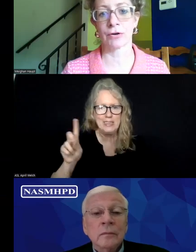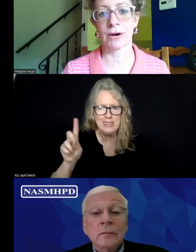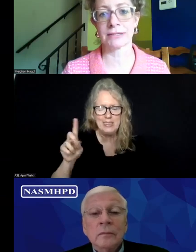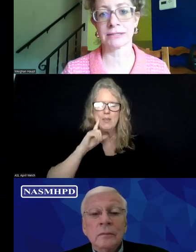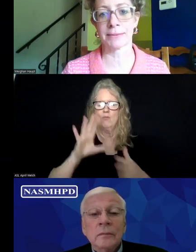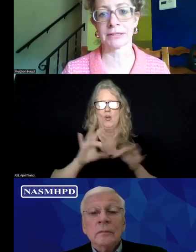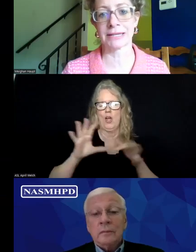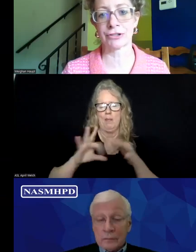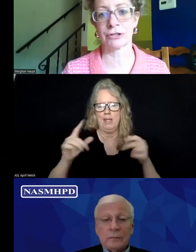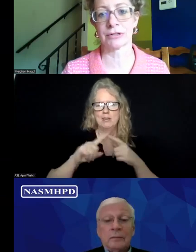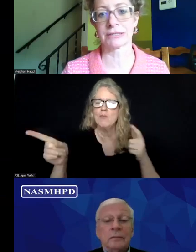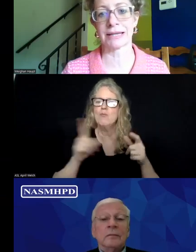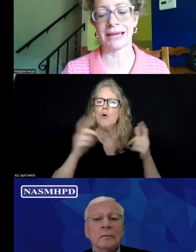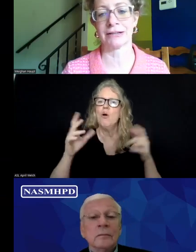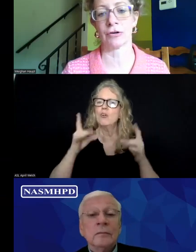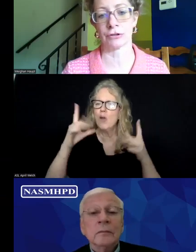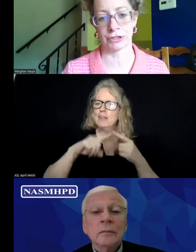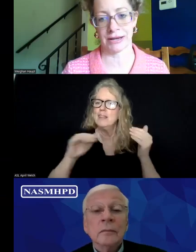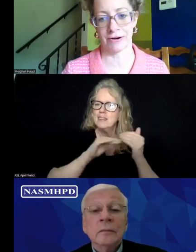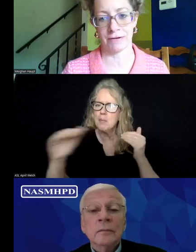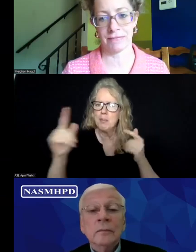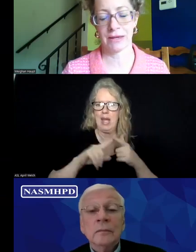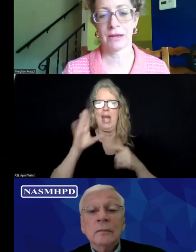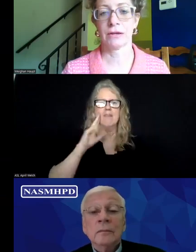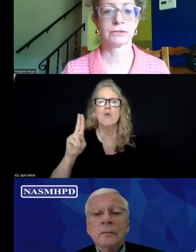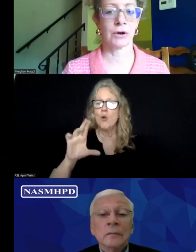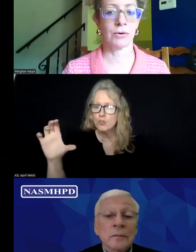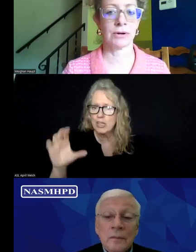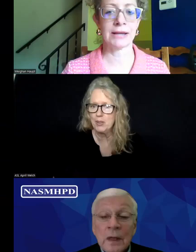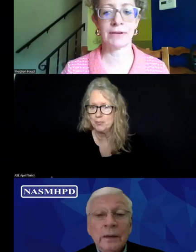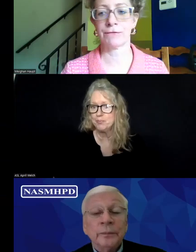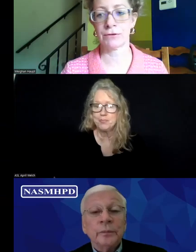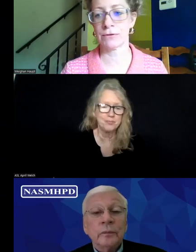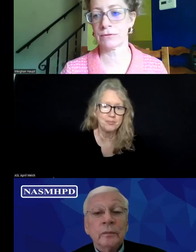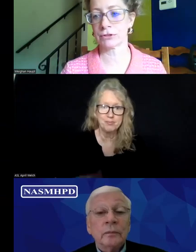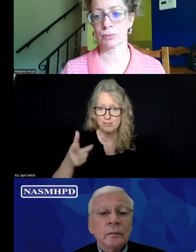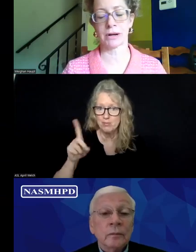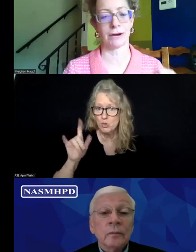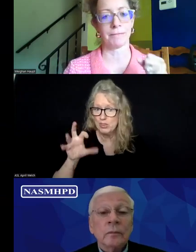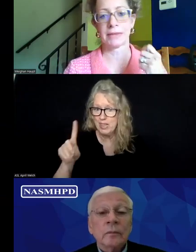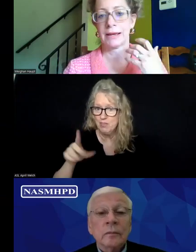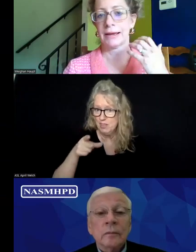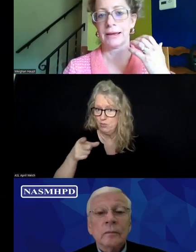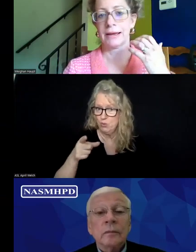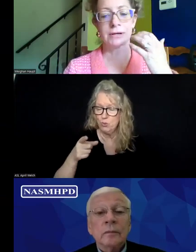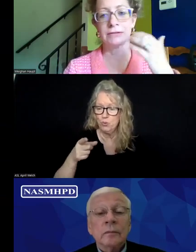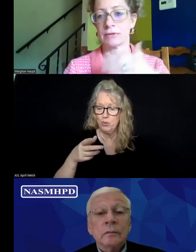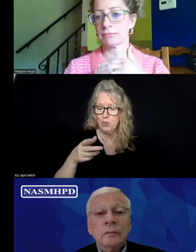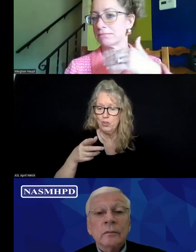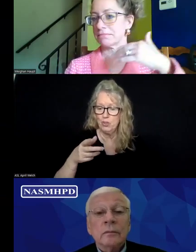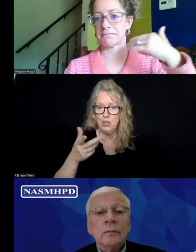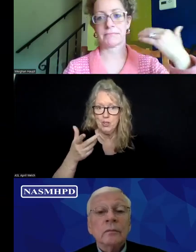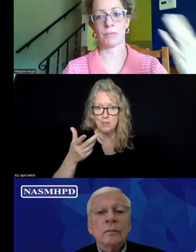comments on crisis stabilization units and urgent care. So David, if you just want to, you